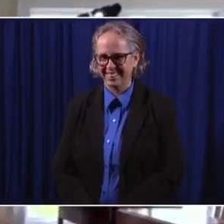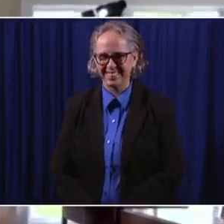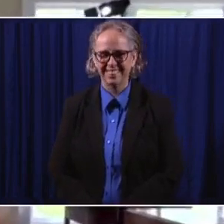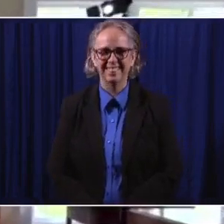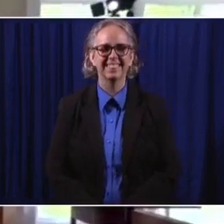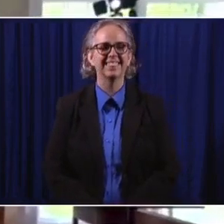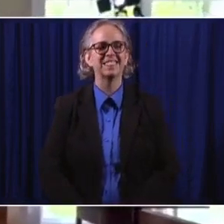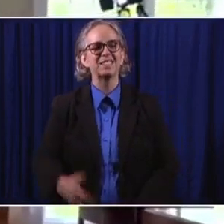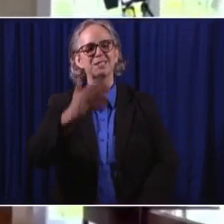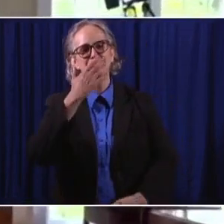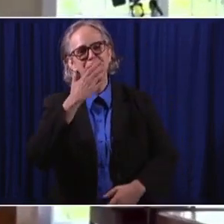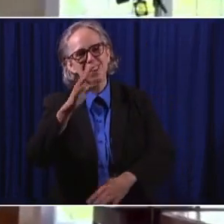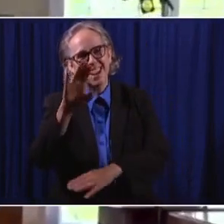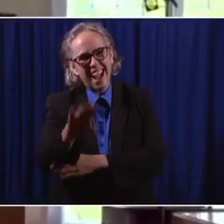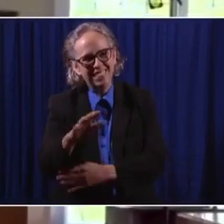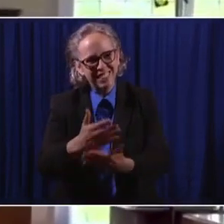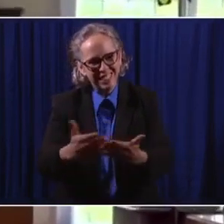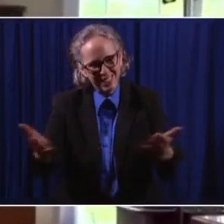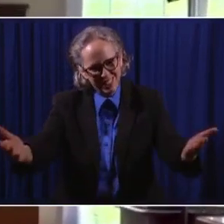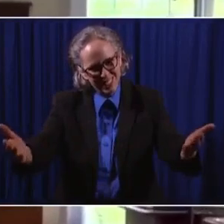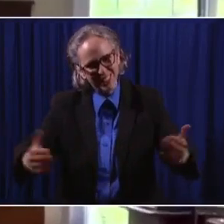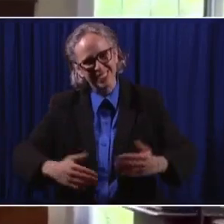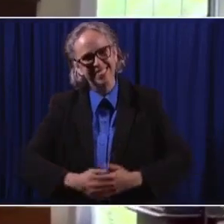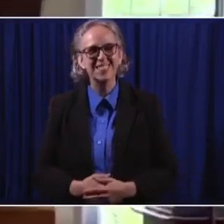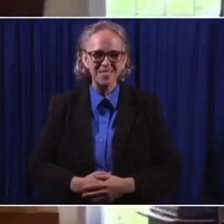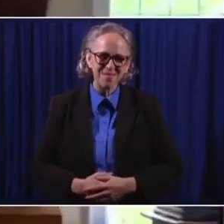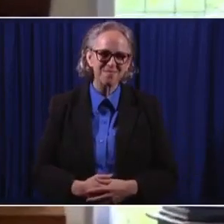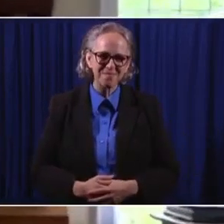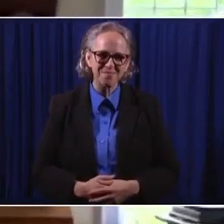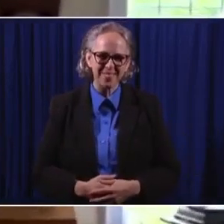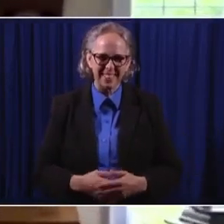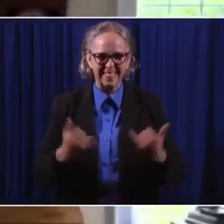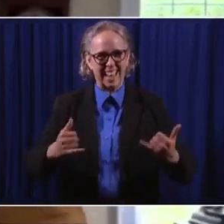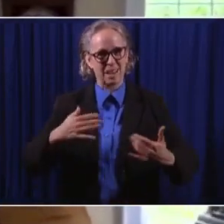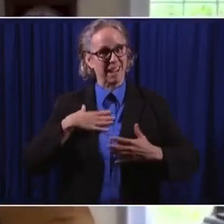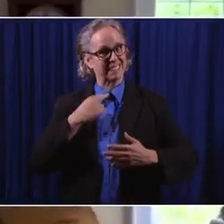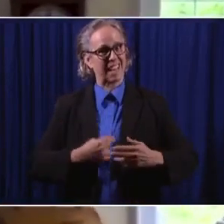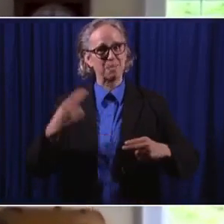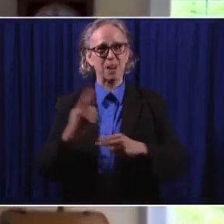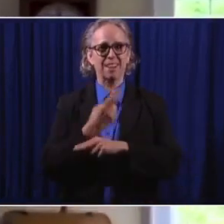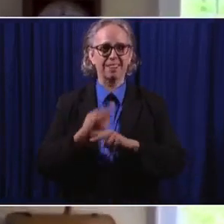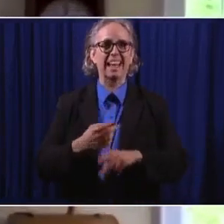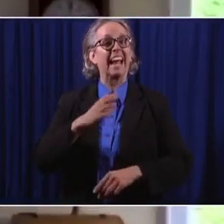Good afternoon, everyone. Wearing a Cleveland Indians tie today.